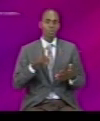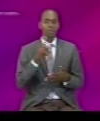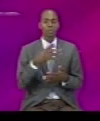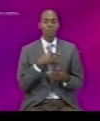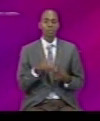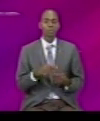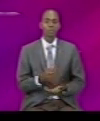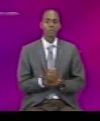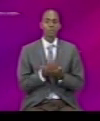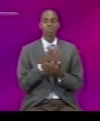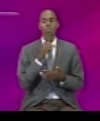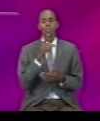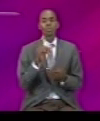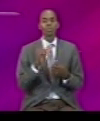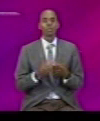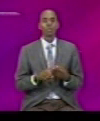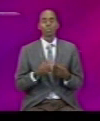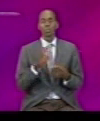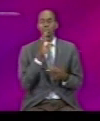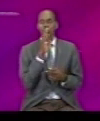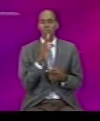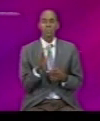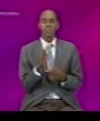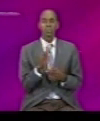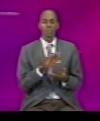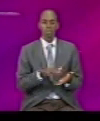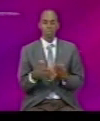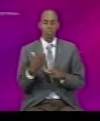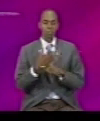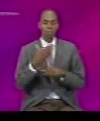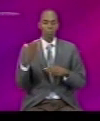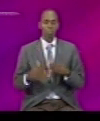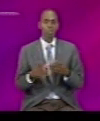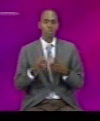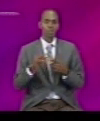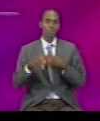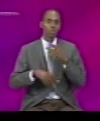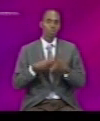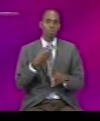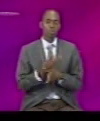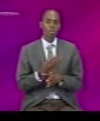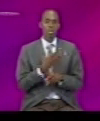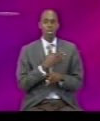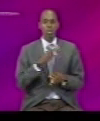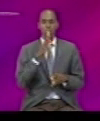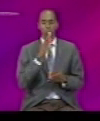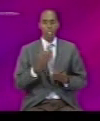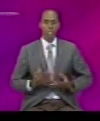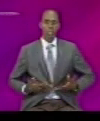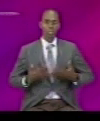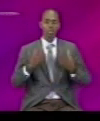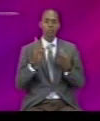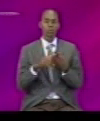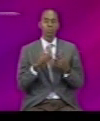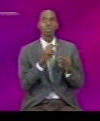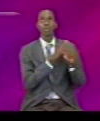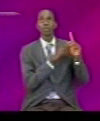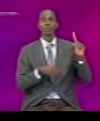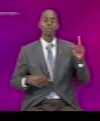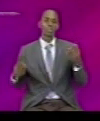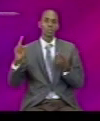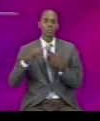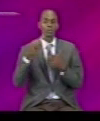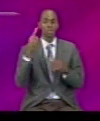you to be dead completely to the world and be alive to God to the end. It is then and